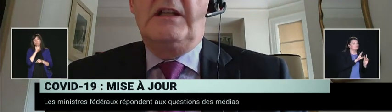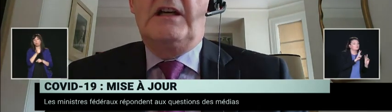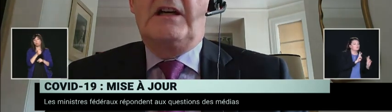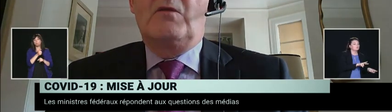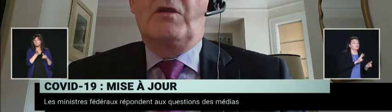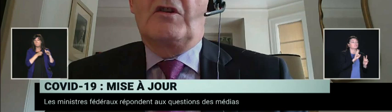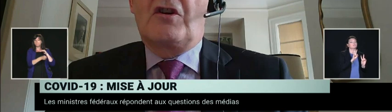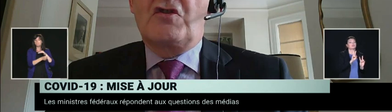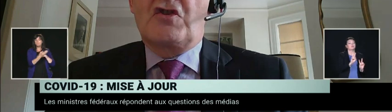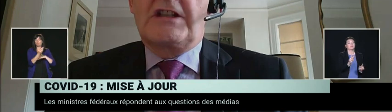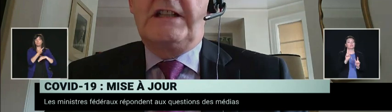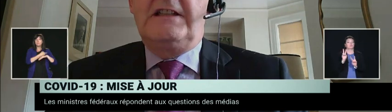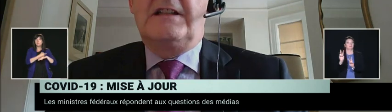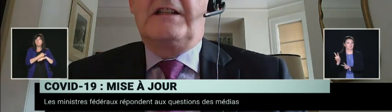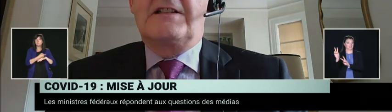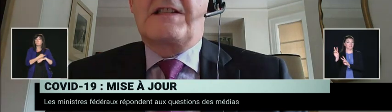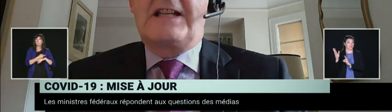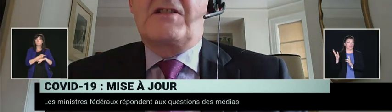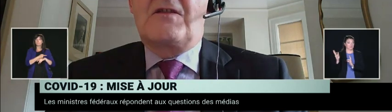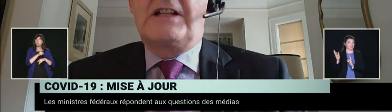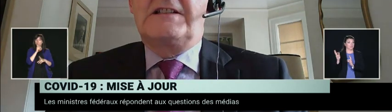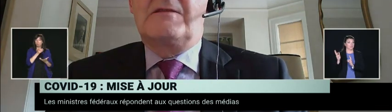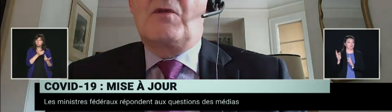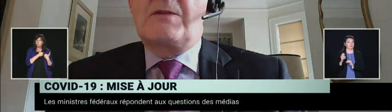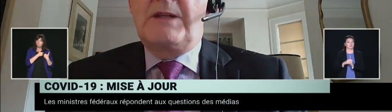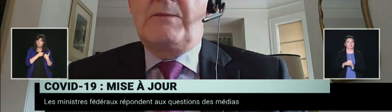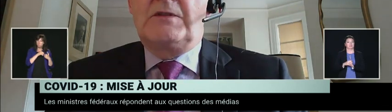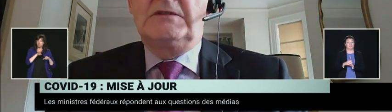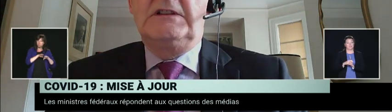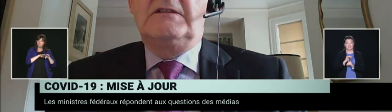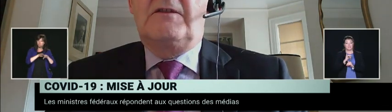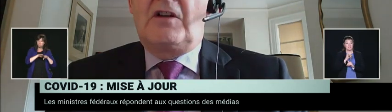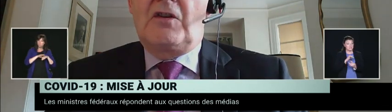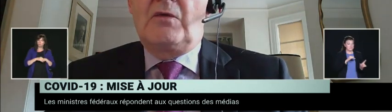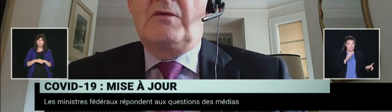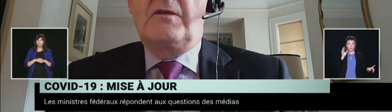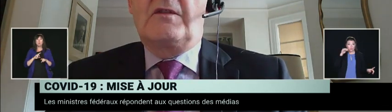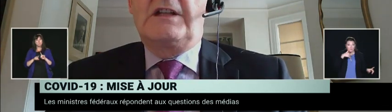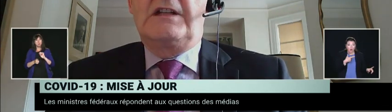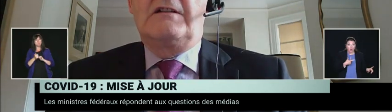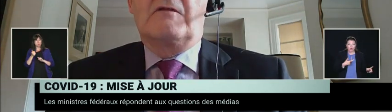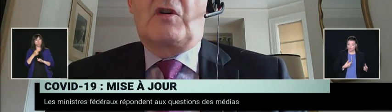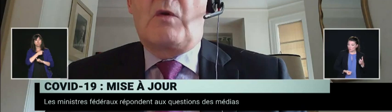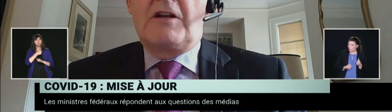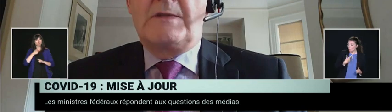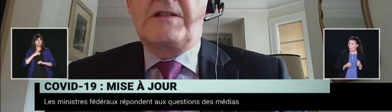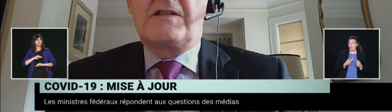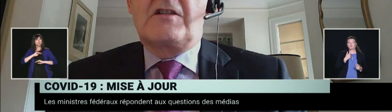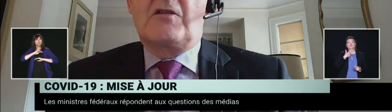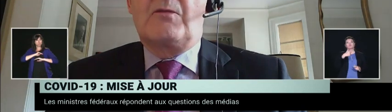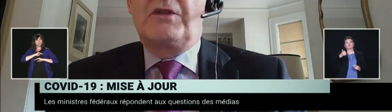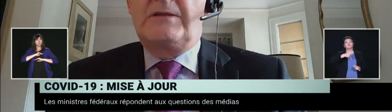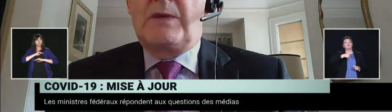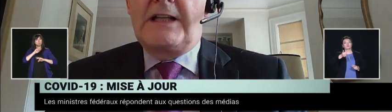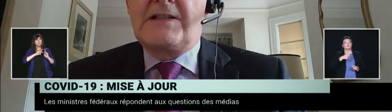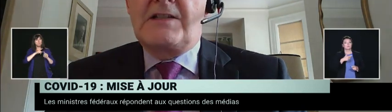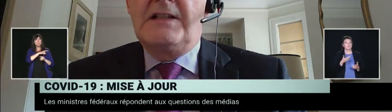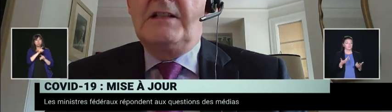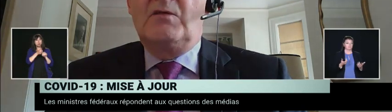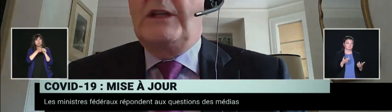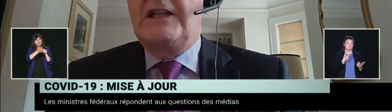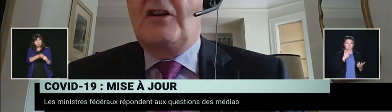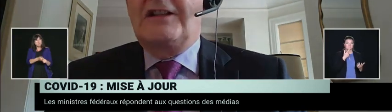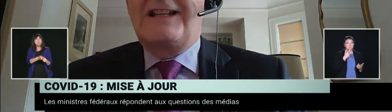do. We're largely satisfied that most people follow the requirements that are put in